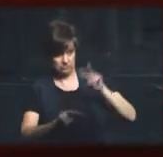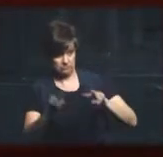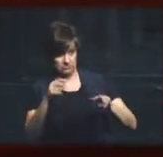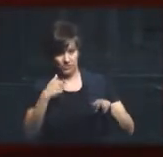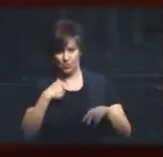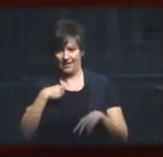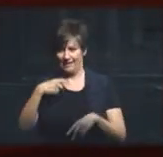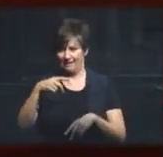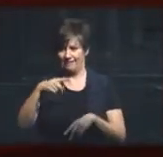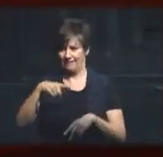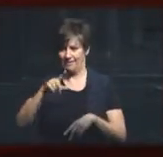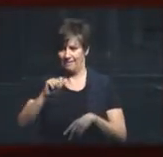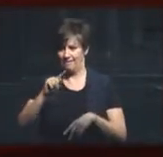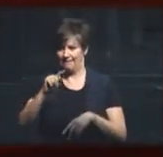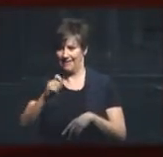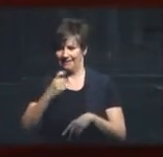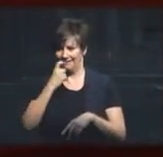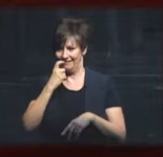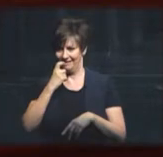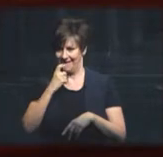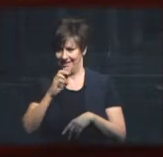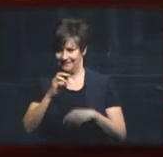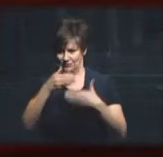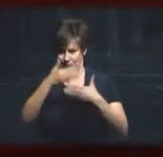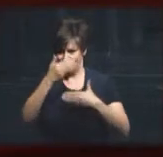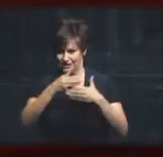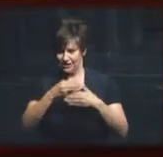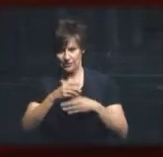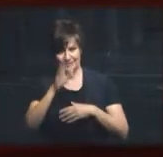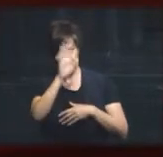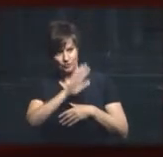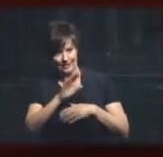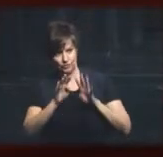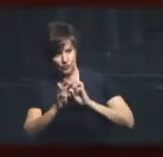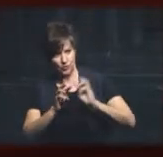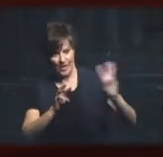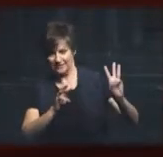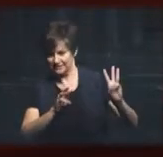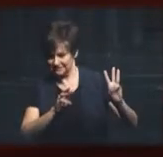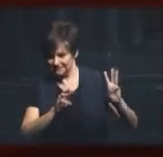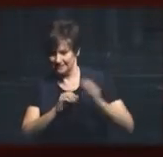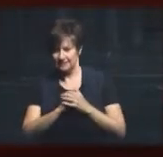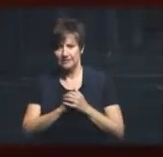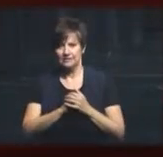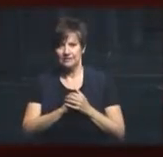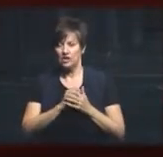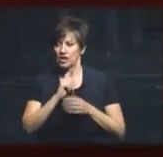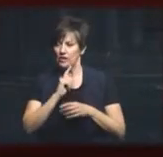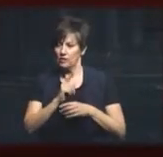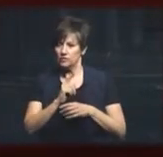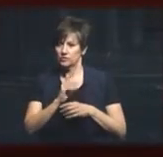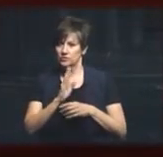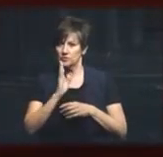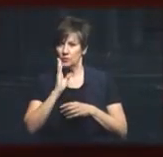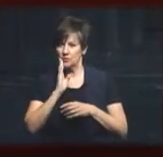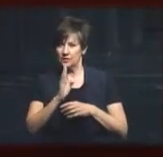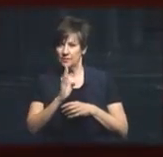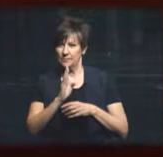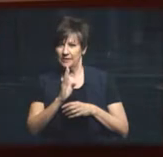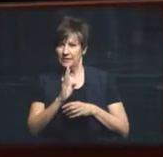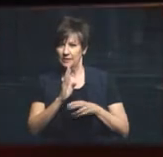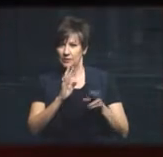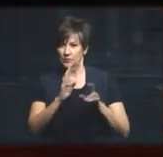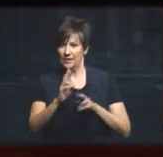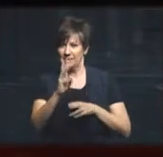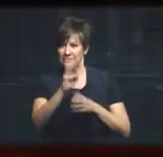glass windows that are facing the west out of the Marie Wall Sharp Creative Commons. Those will be coming out in about 6 weeks,